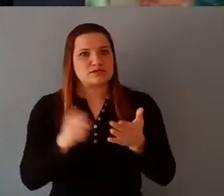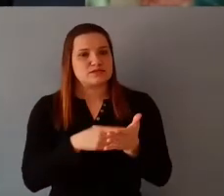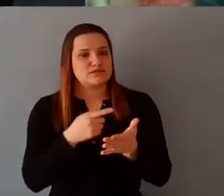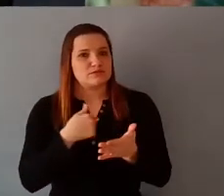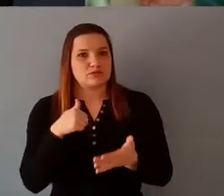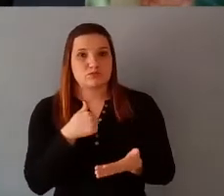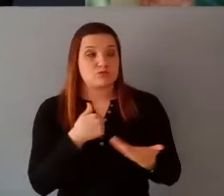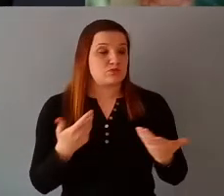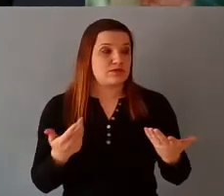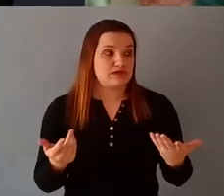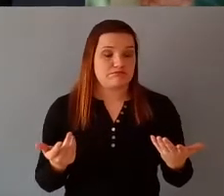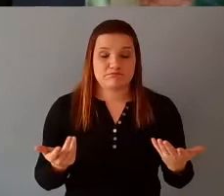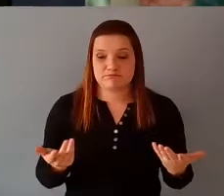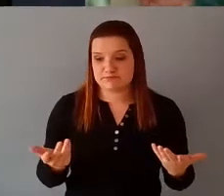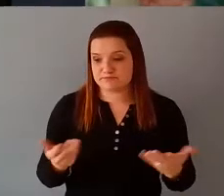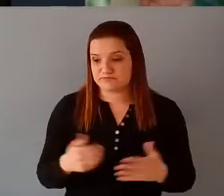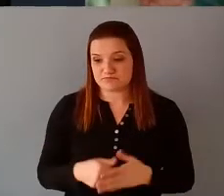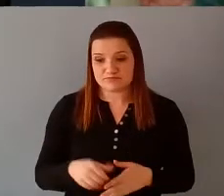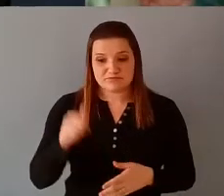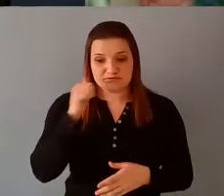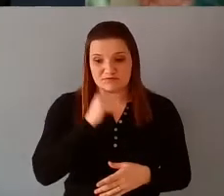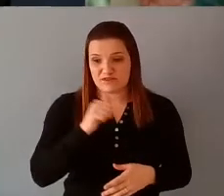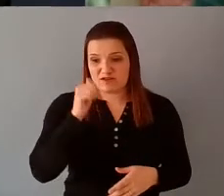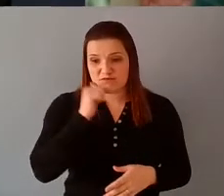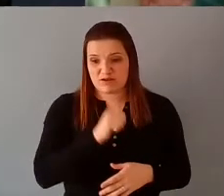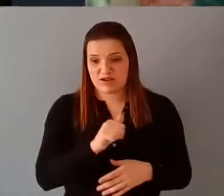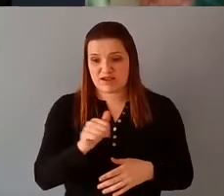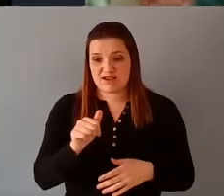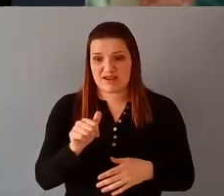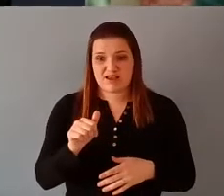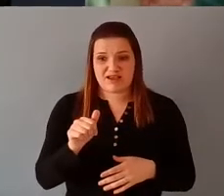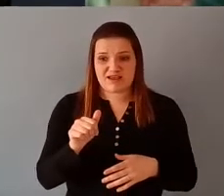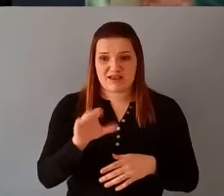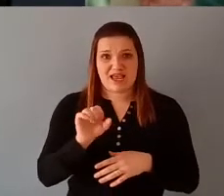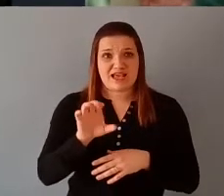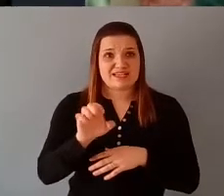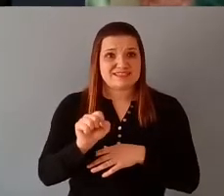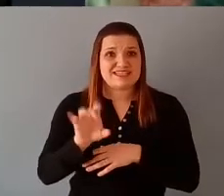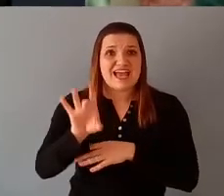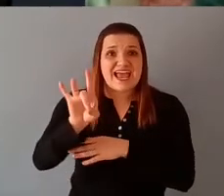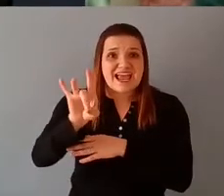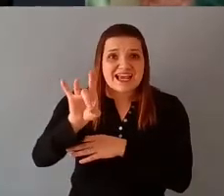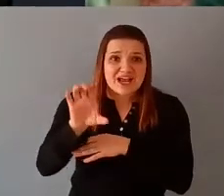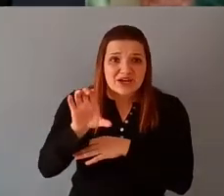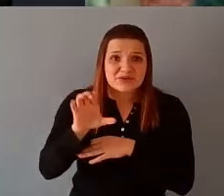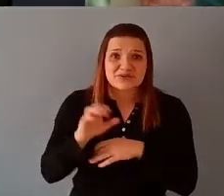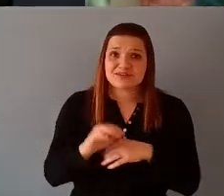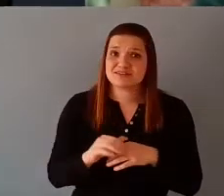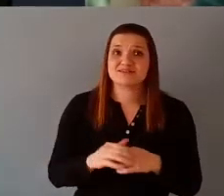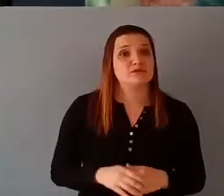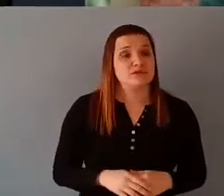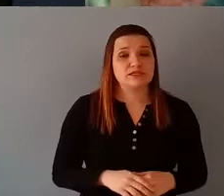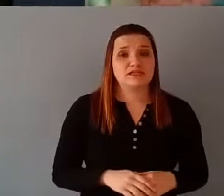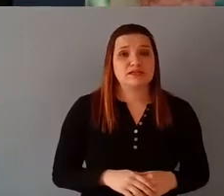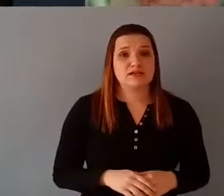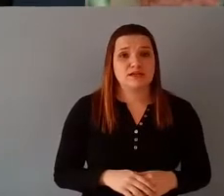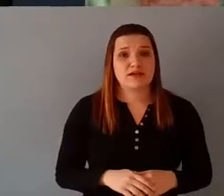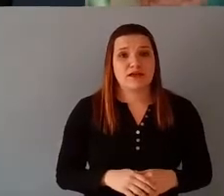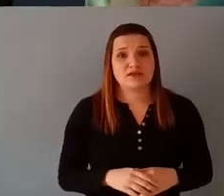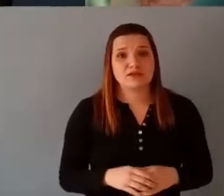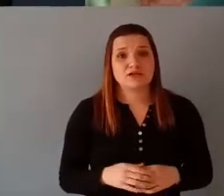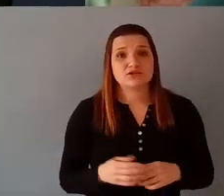seen daily cases in excess of 800. So there's no doubt about it that there's